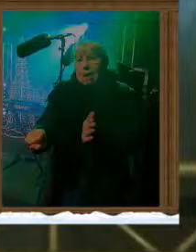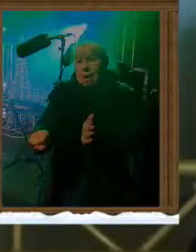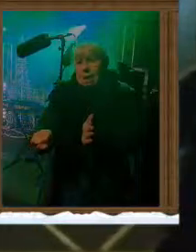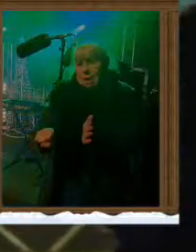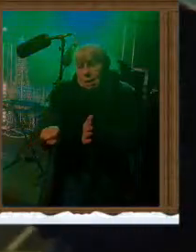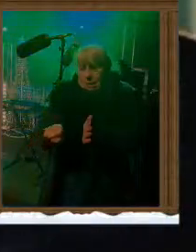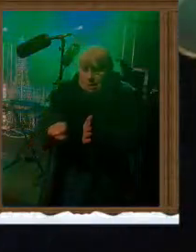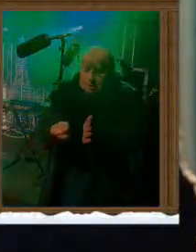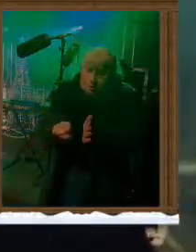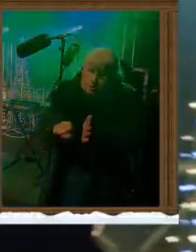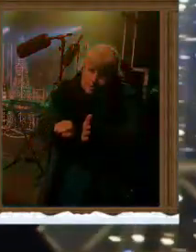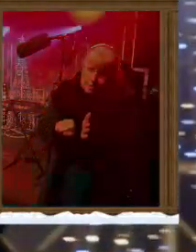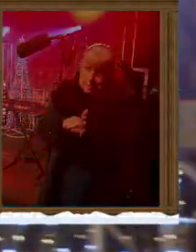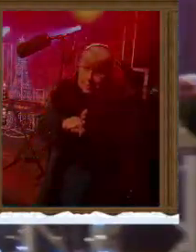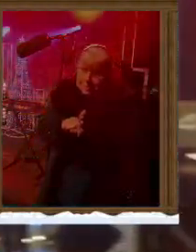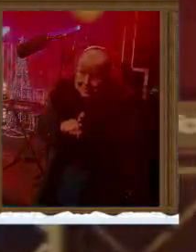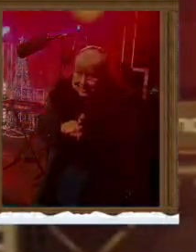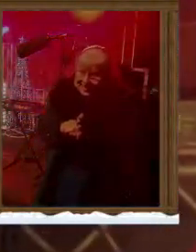Christmas?